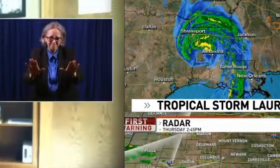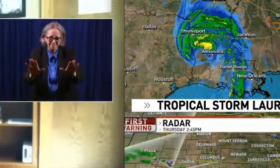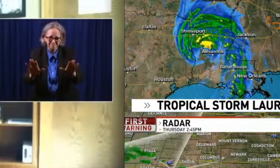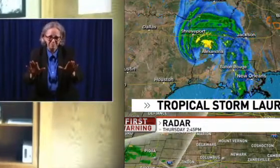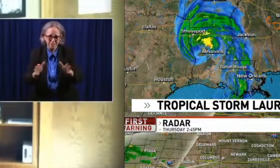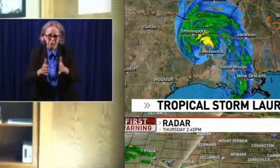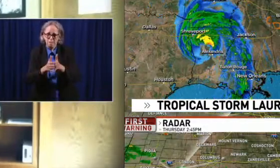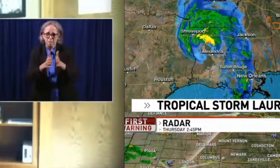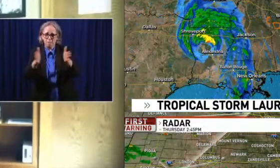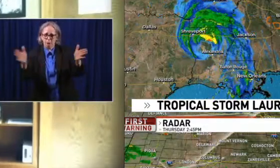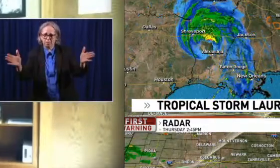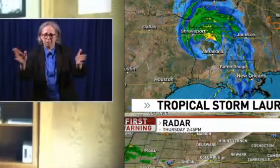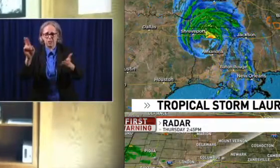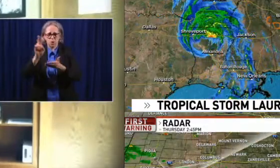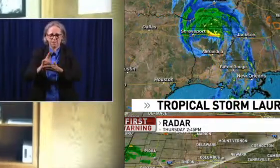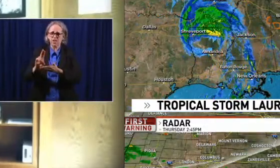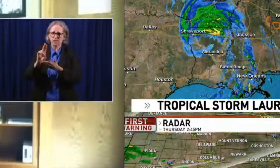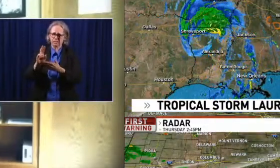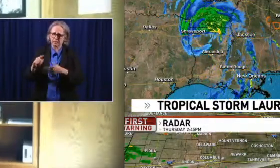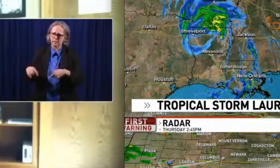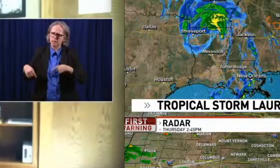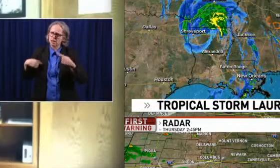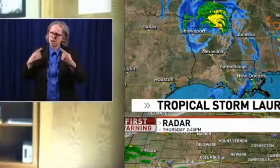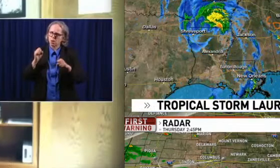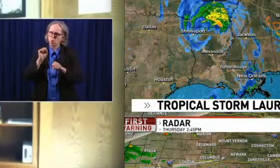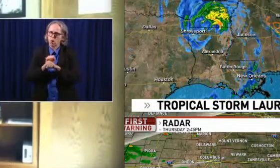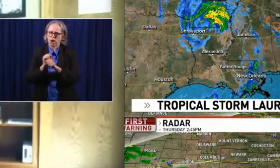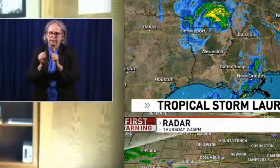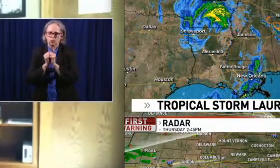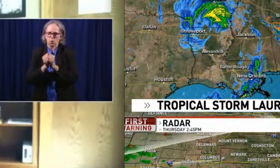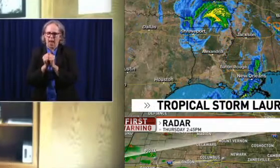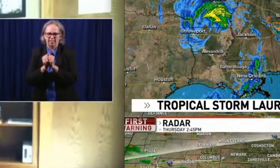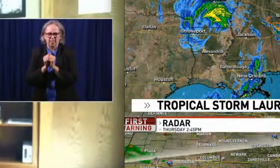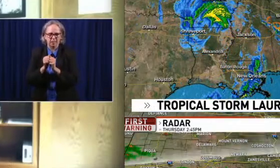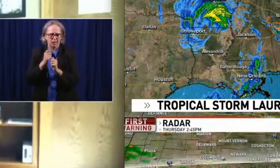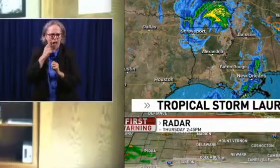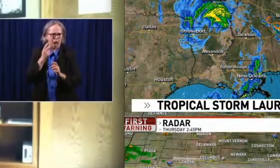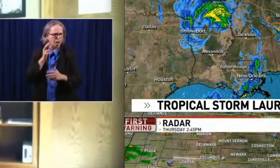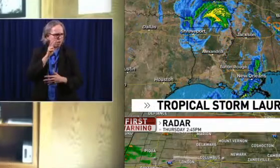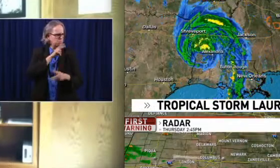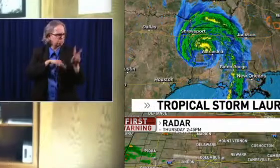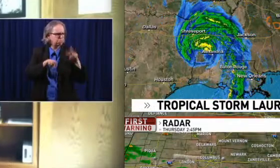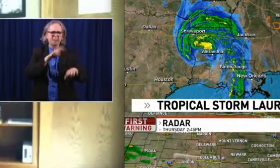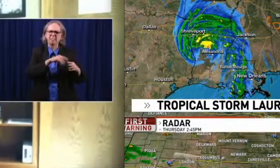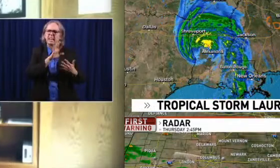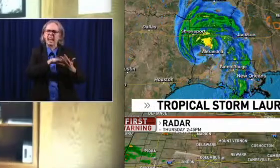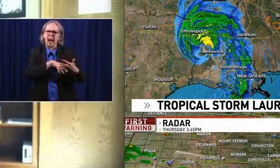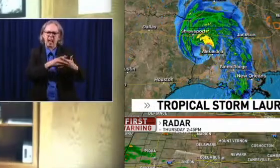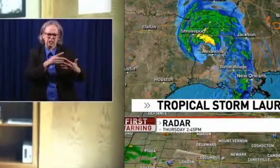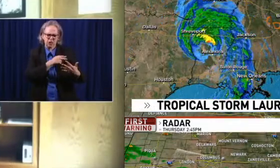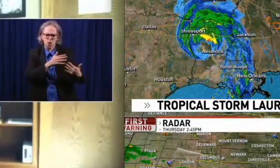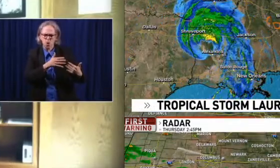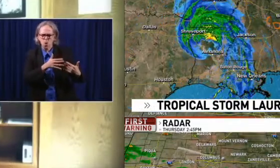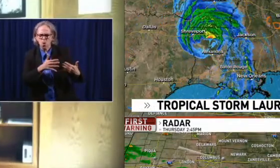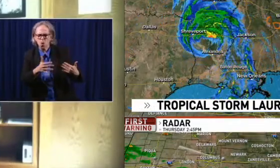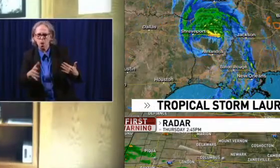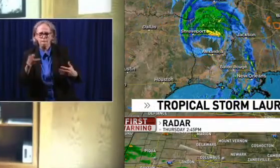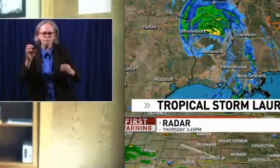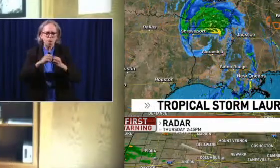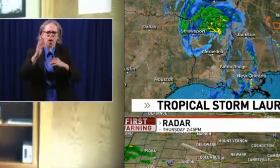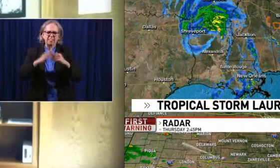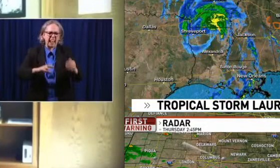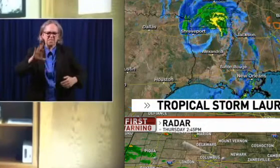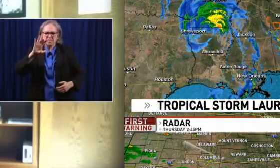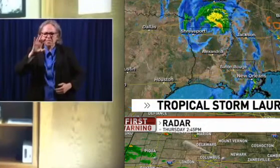public universities. I just looked back at my calendar, Mr. Governor, and we've had over 50 either conference calls, Zoom calls,